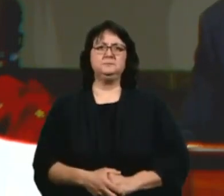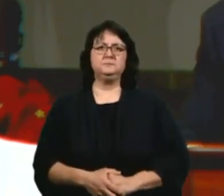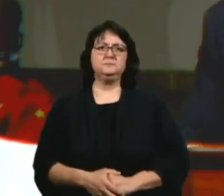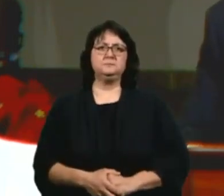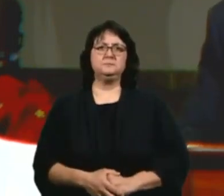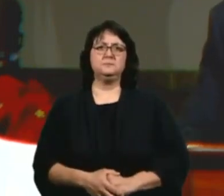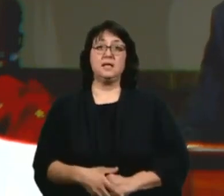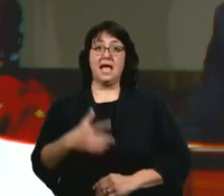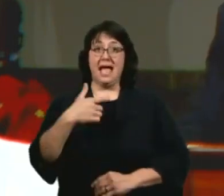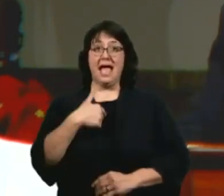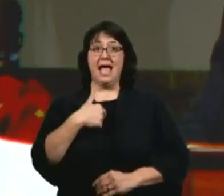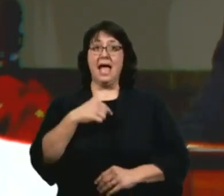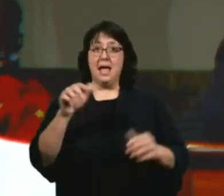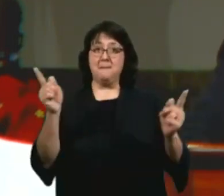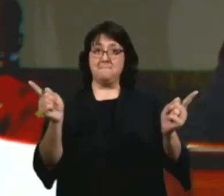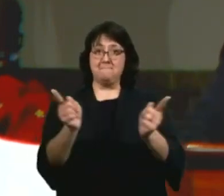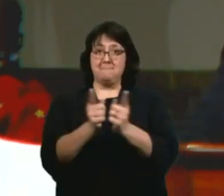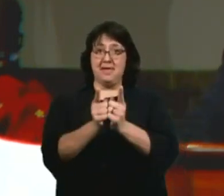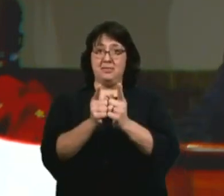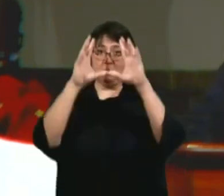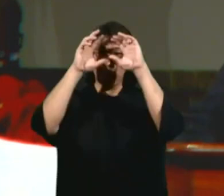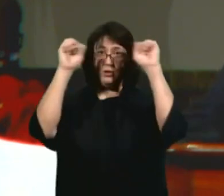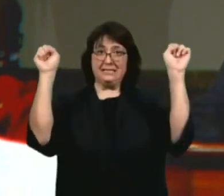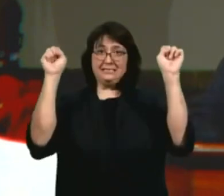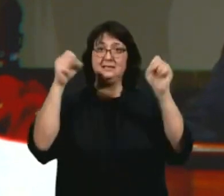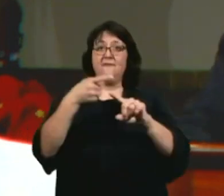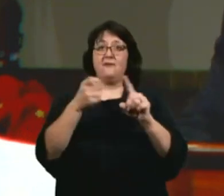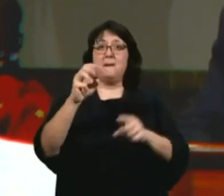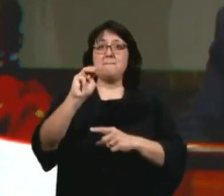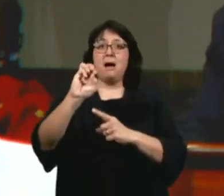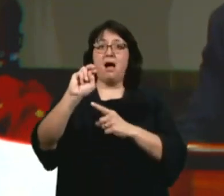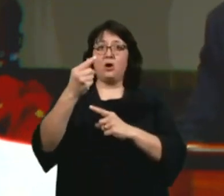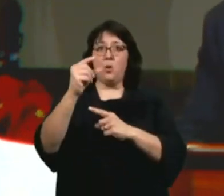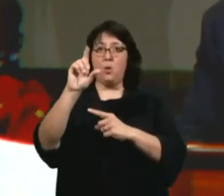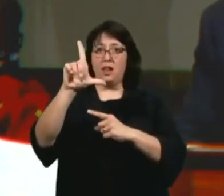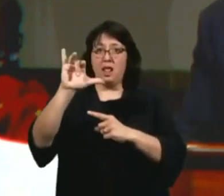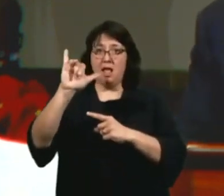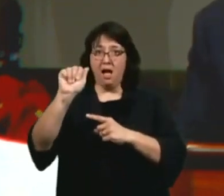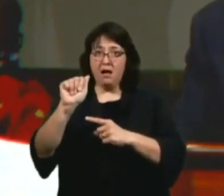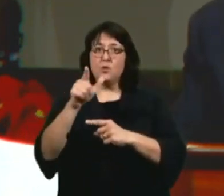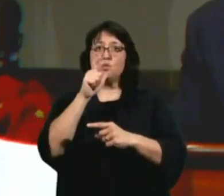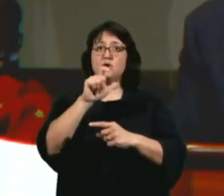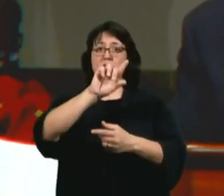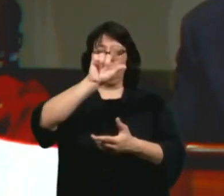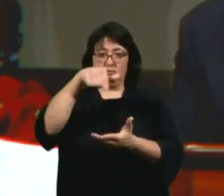1973, and I met the president of Mongolia, who was a graduate of Harvard,